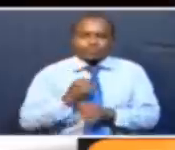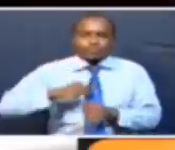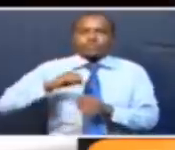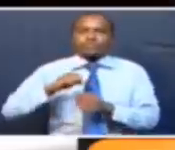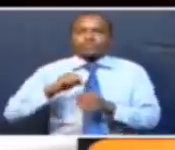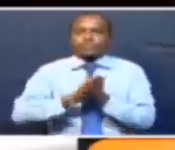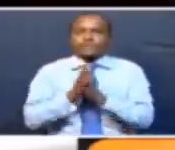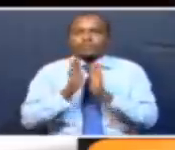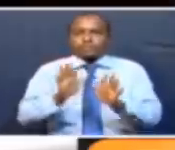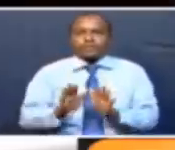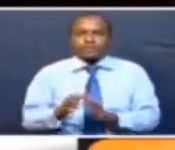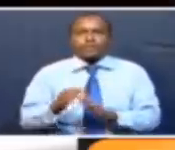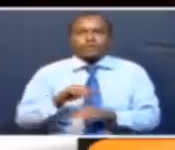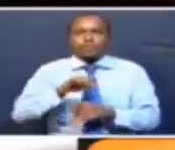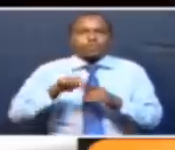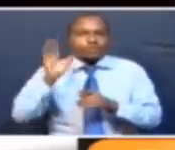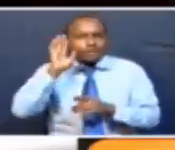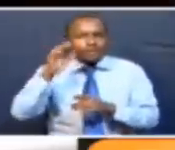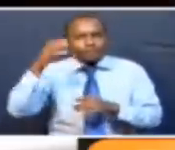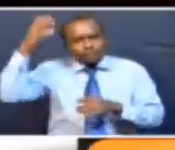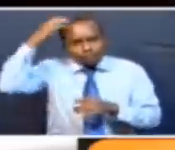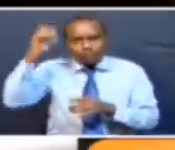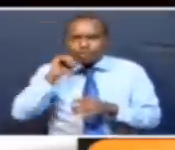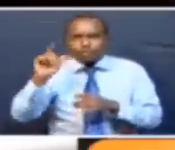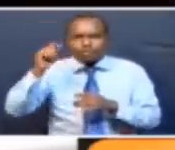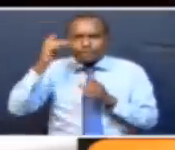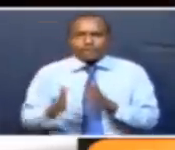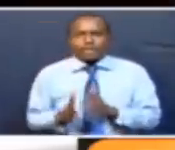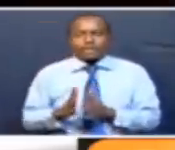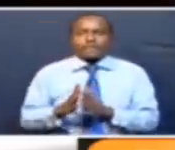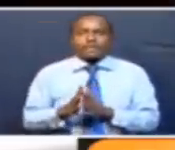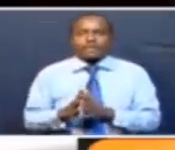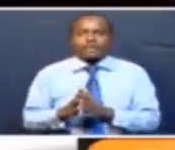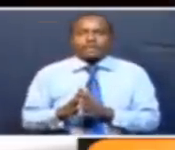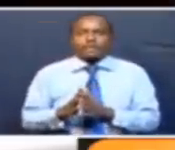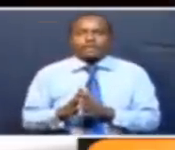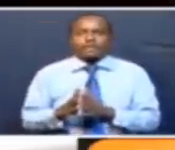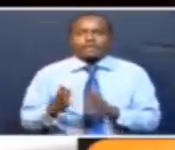Miguna Miguna is not a Kenyan, perhaps it has more than meets the eye.